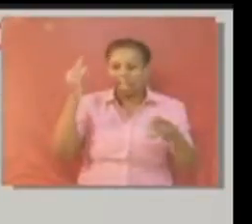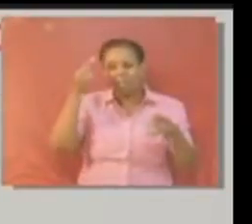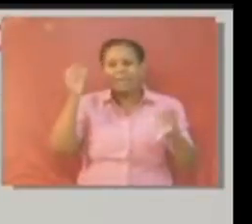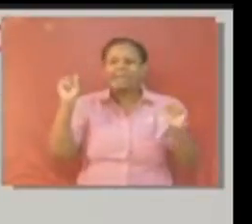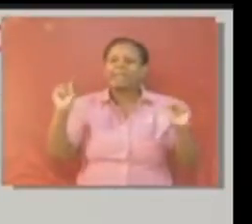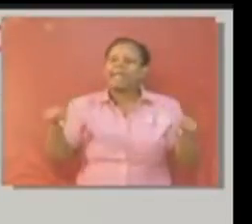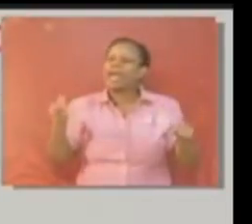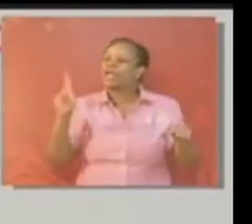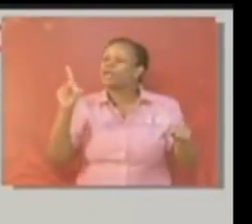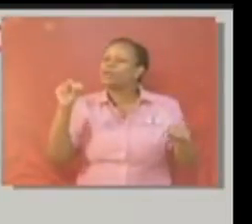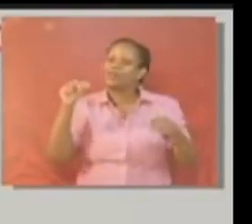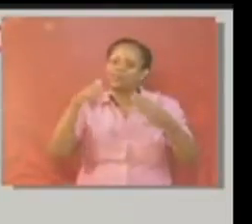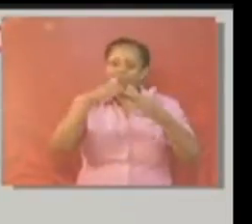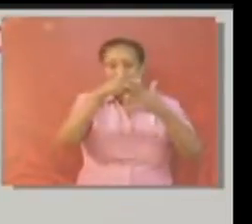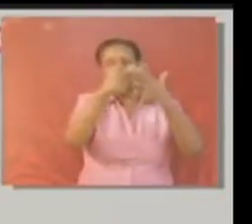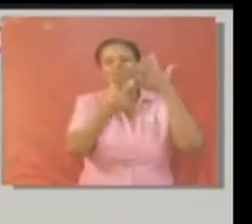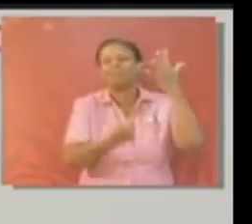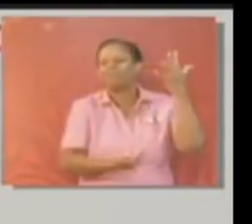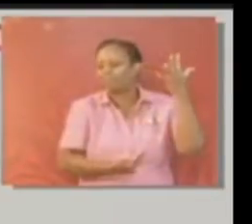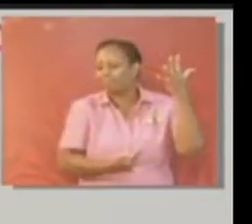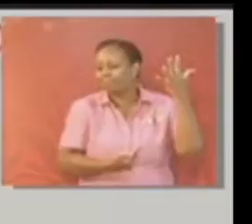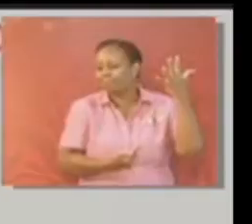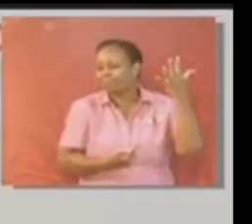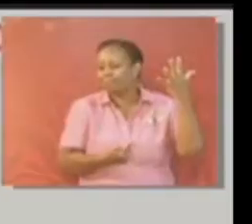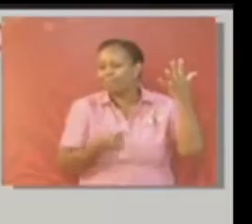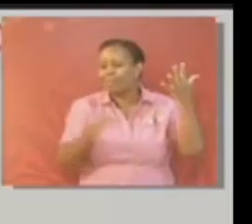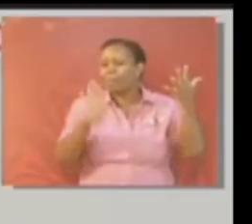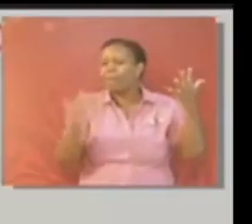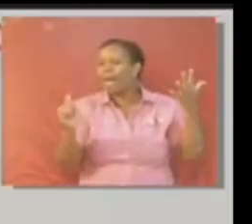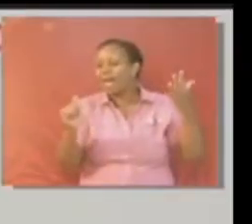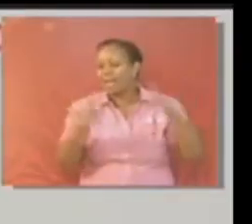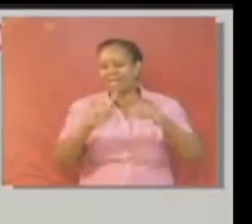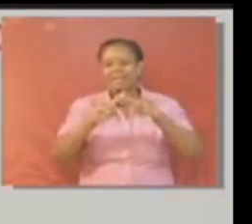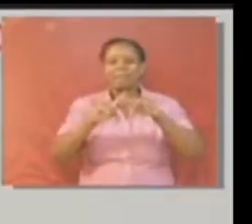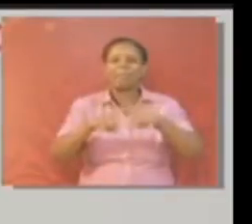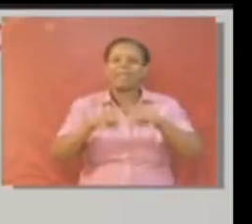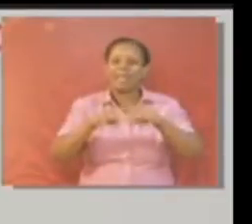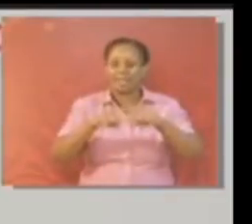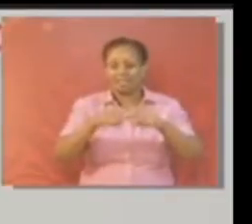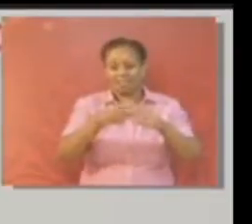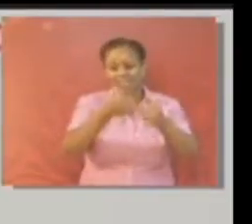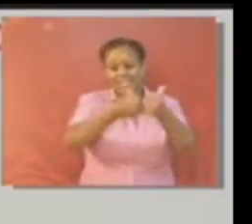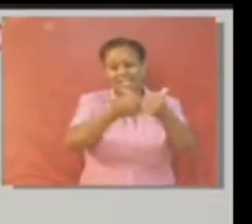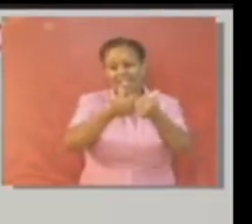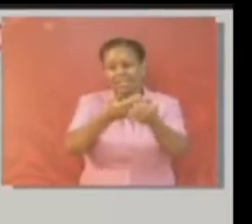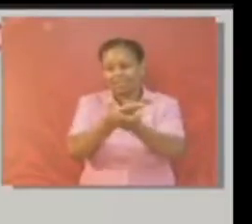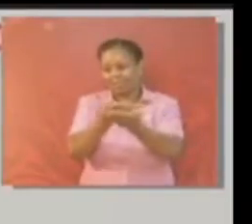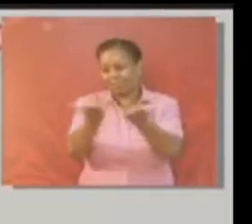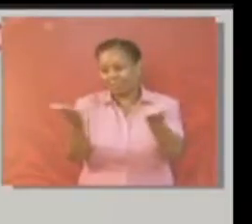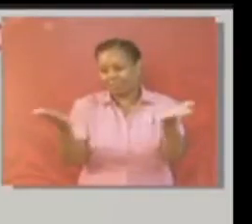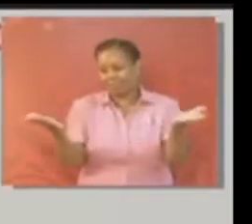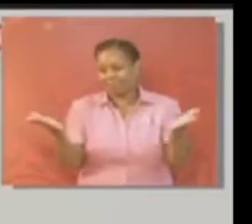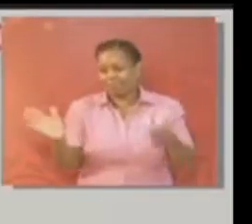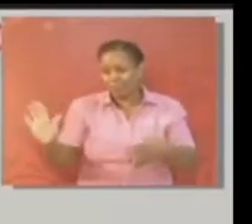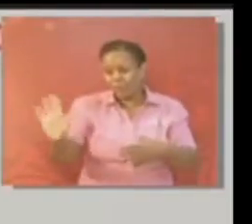is up to the individual sense of personal responsibility when you reach